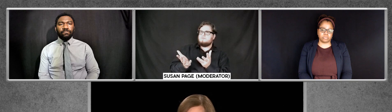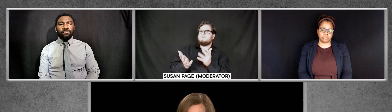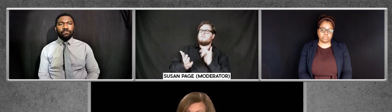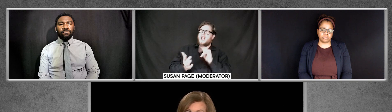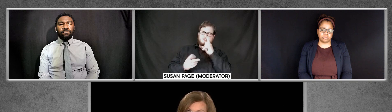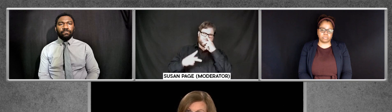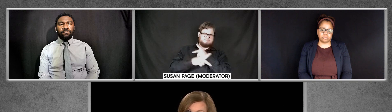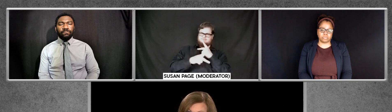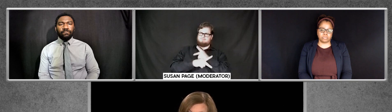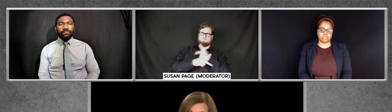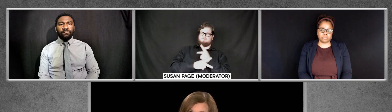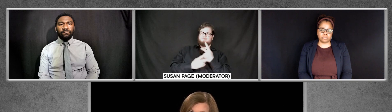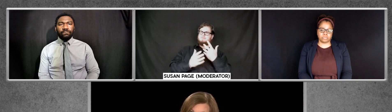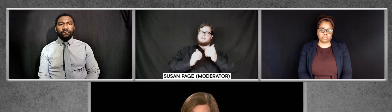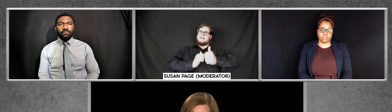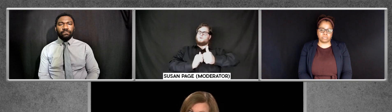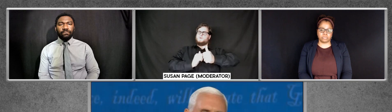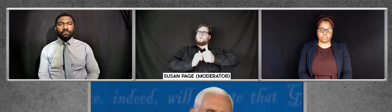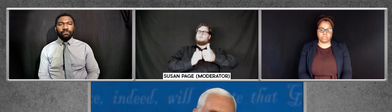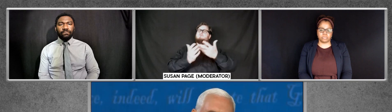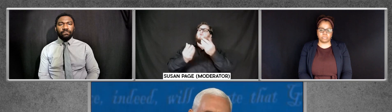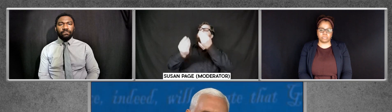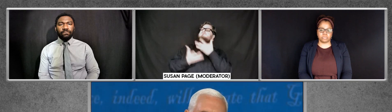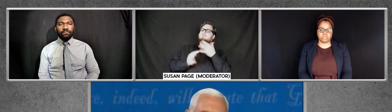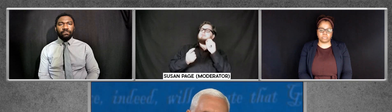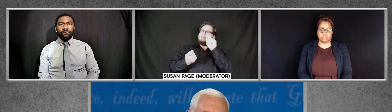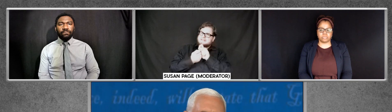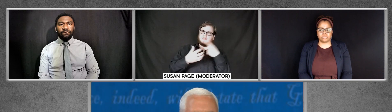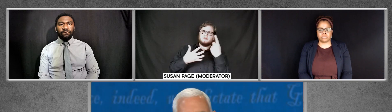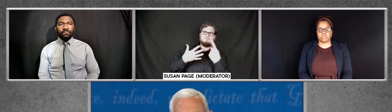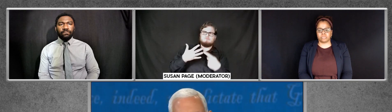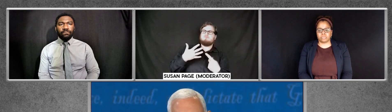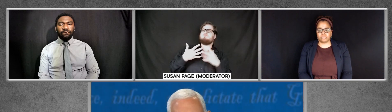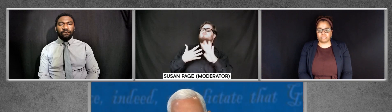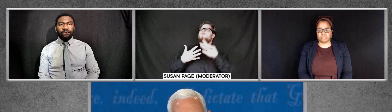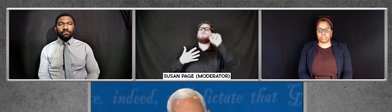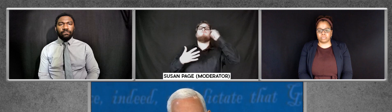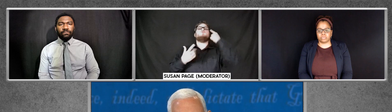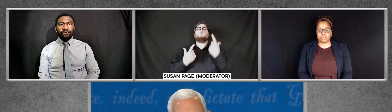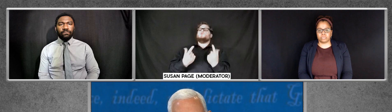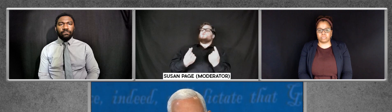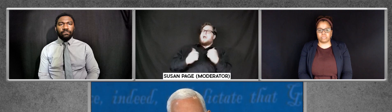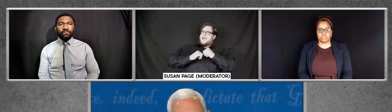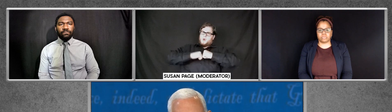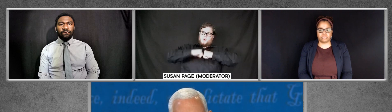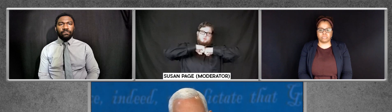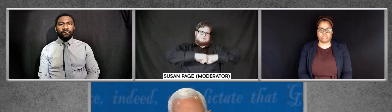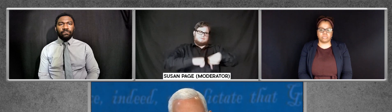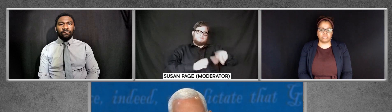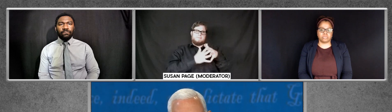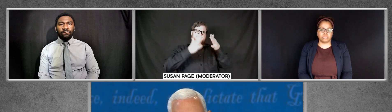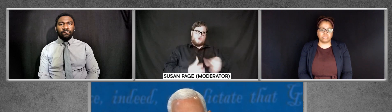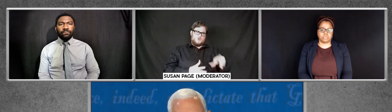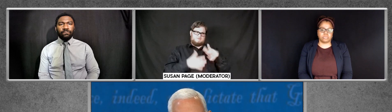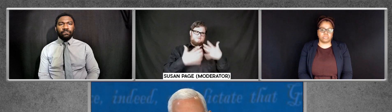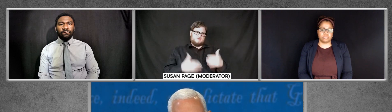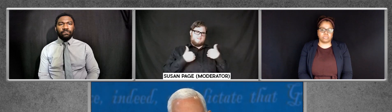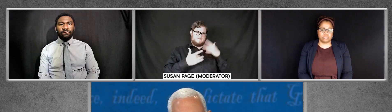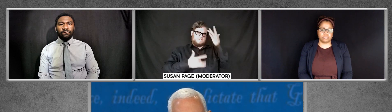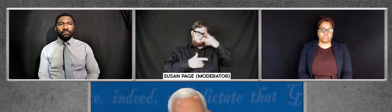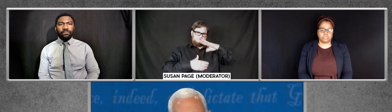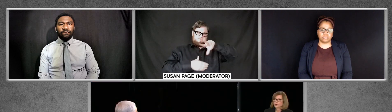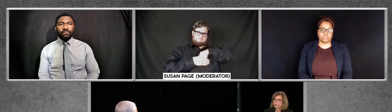Care Act. So tell us specifically, how would your administration protect Americans with pre-existing conditions to have access to affordable